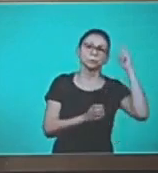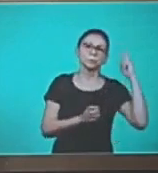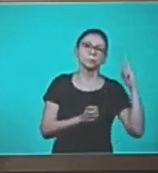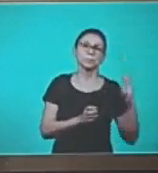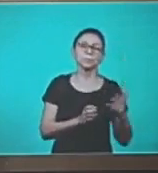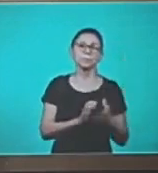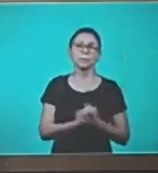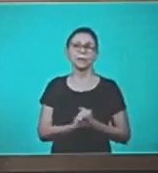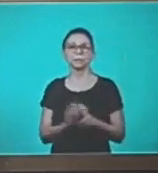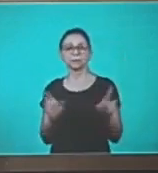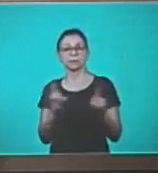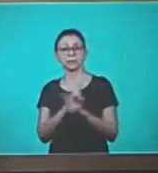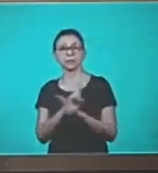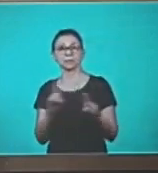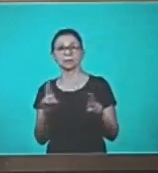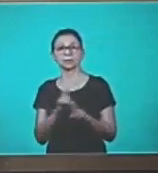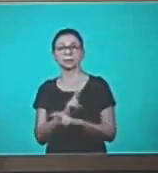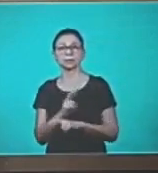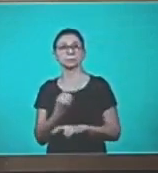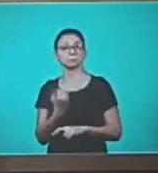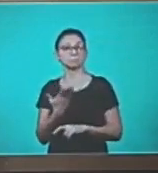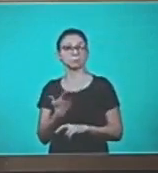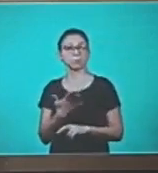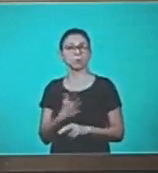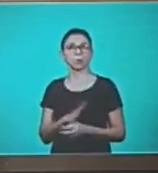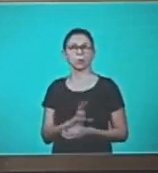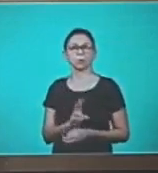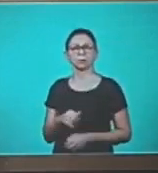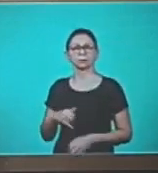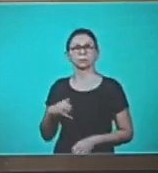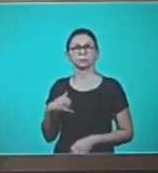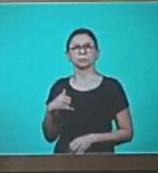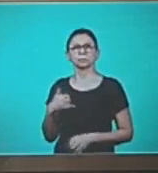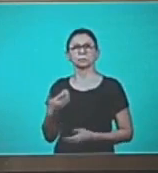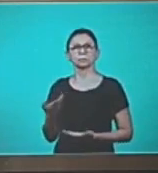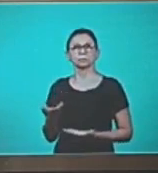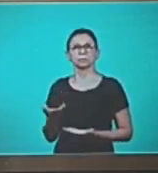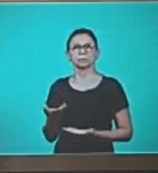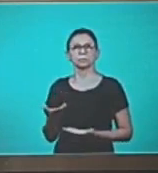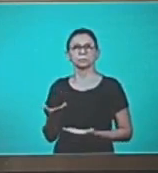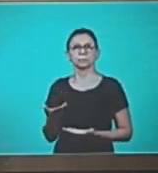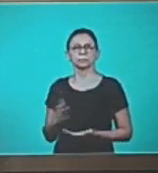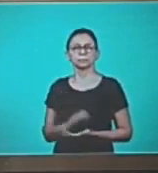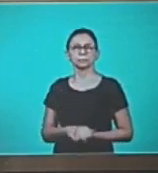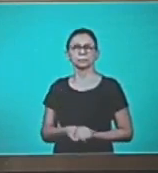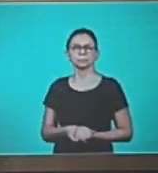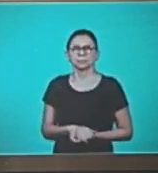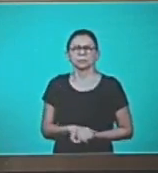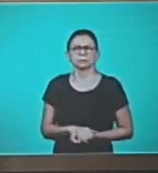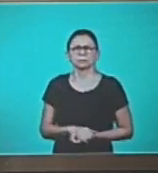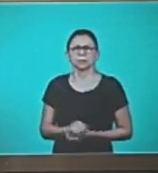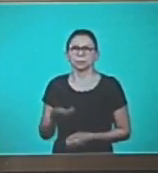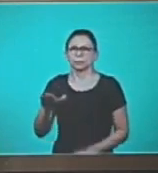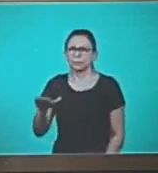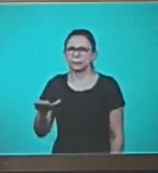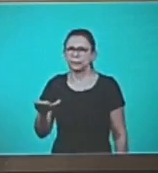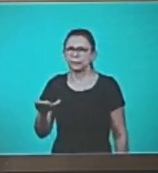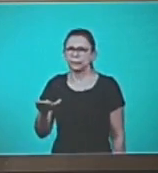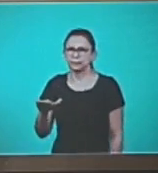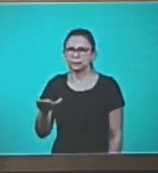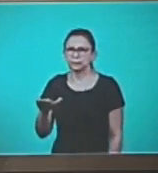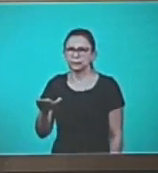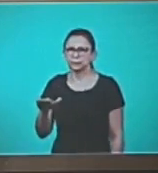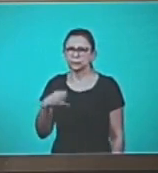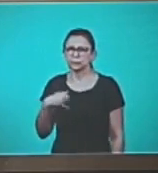to send my greeting to this adolescent. She's actually, no, she's 5 years old. She's not